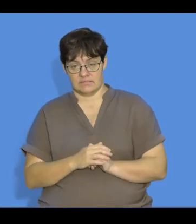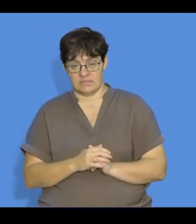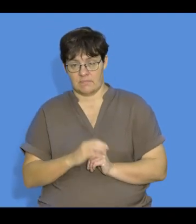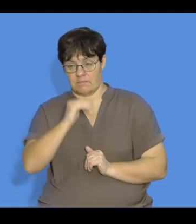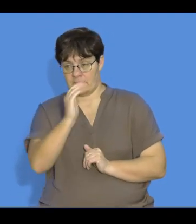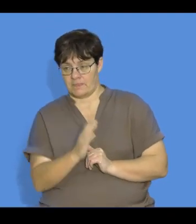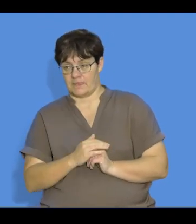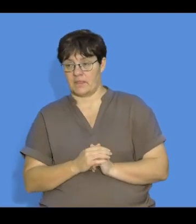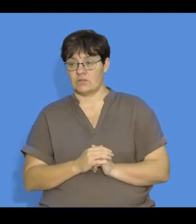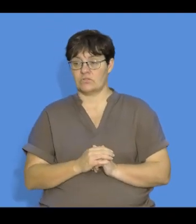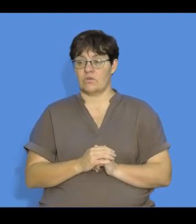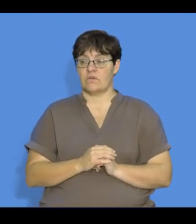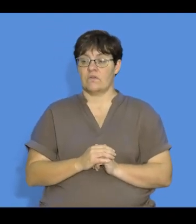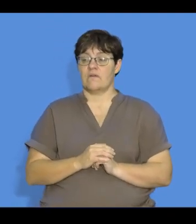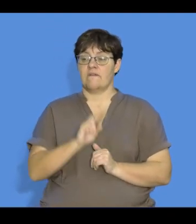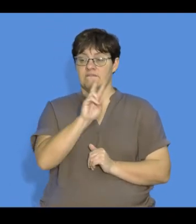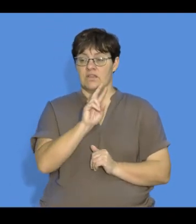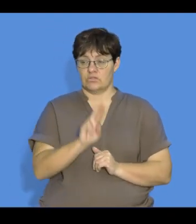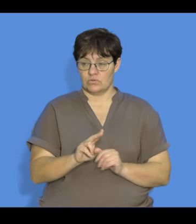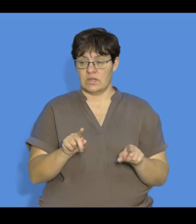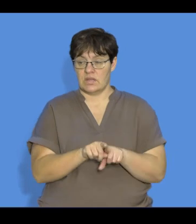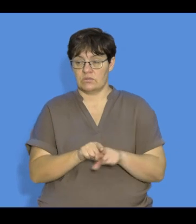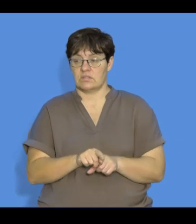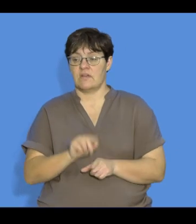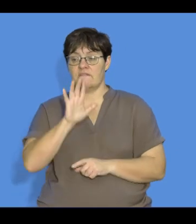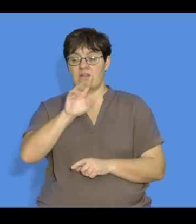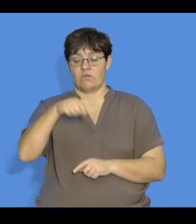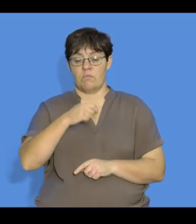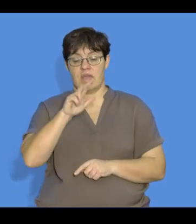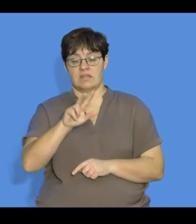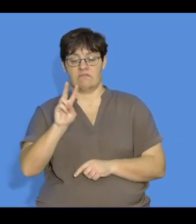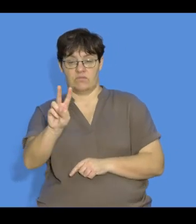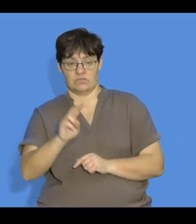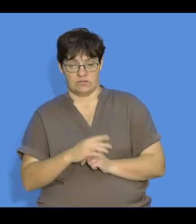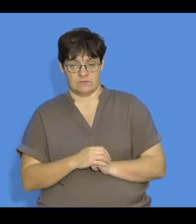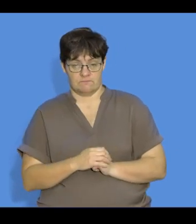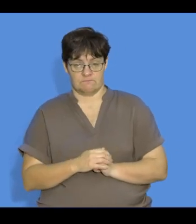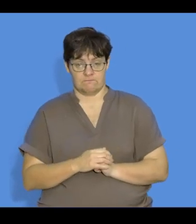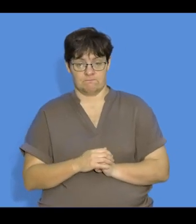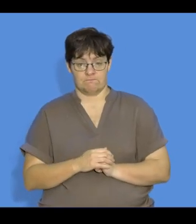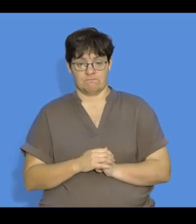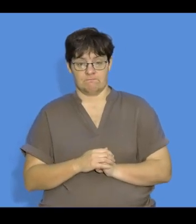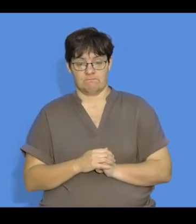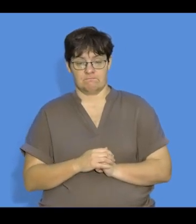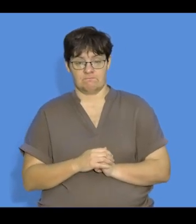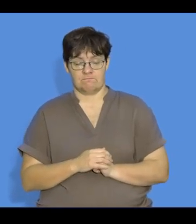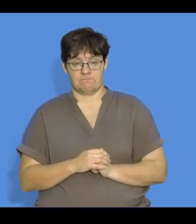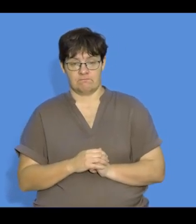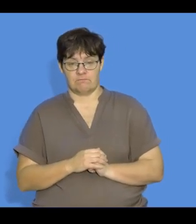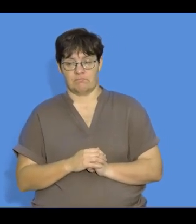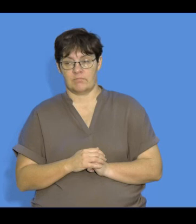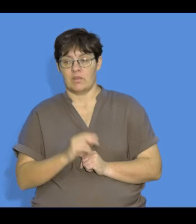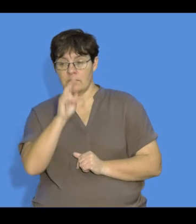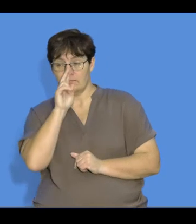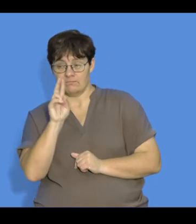5.8. Right, so V2 is equals to 5.8 volts. Right. Now there's something also